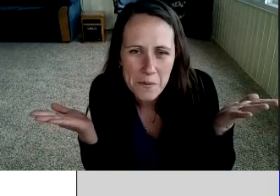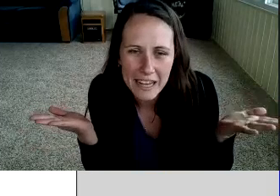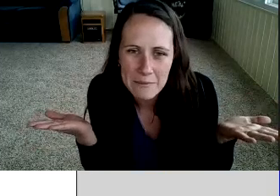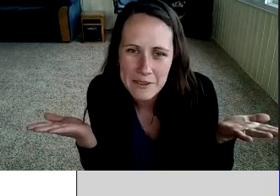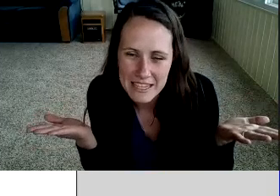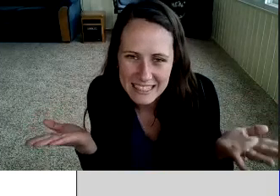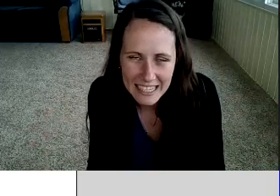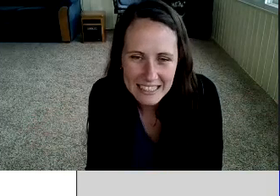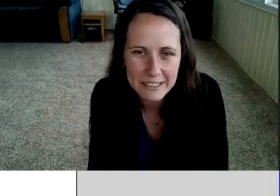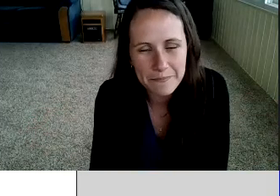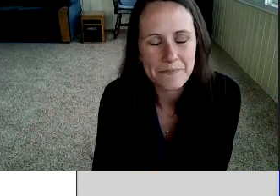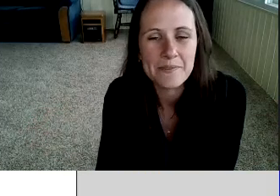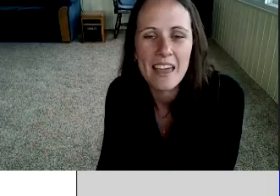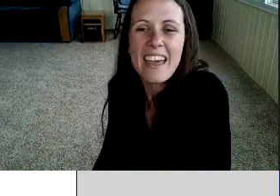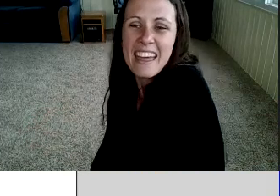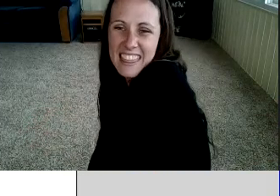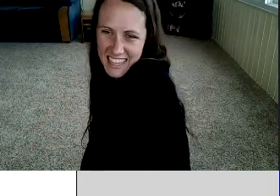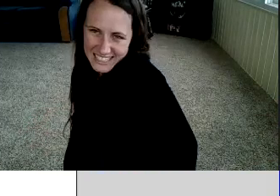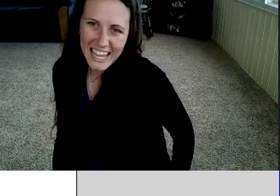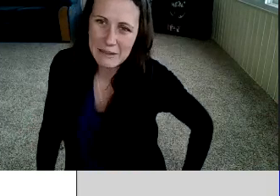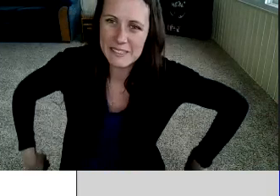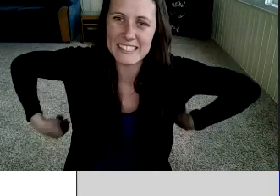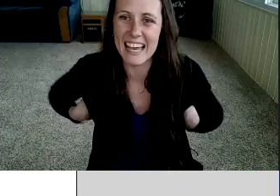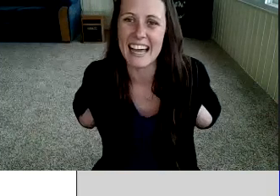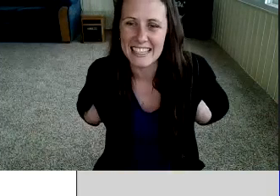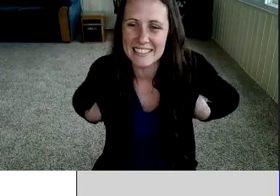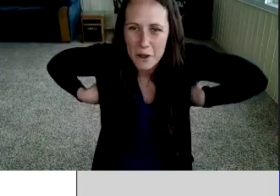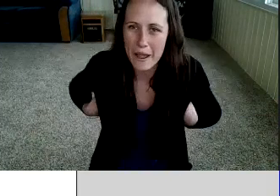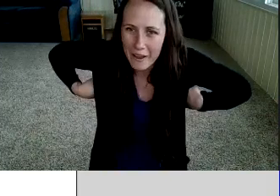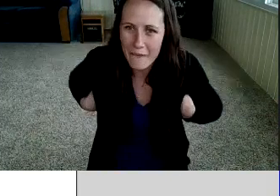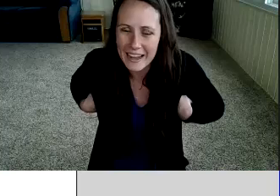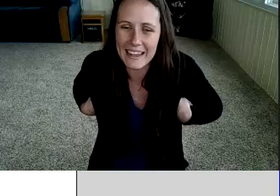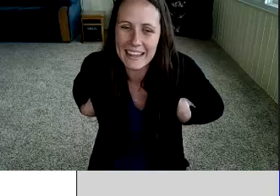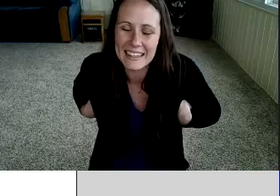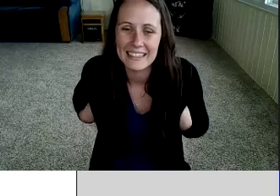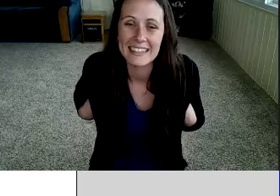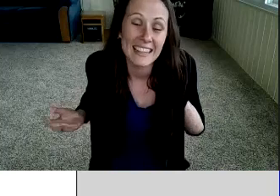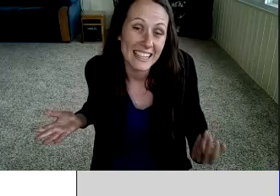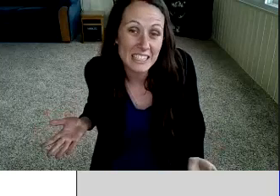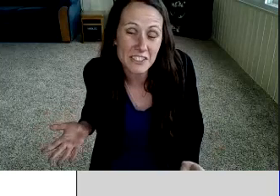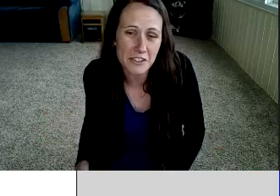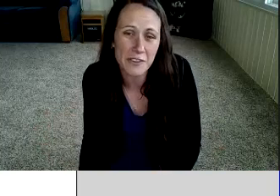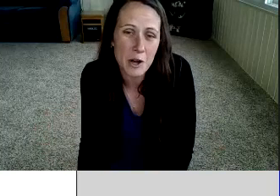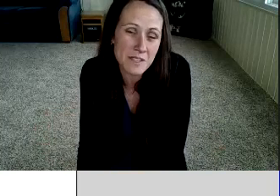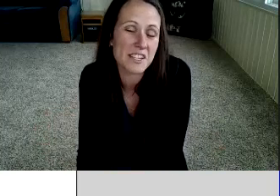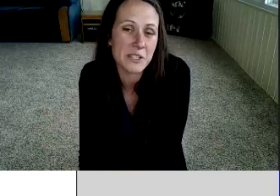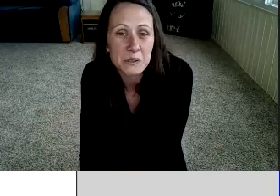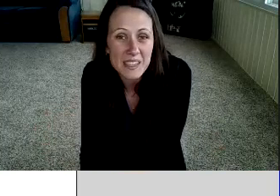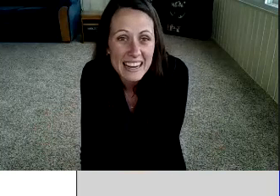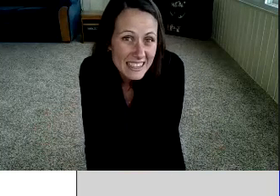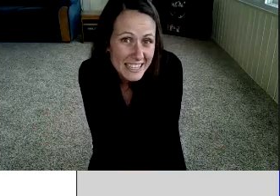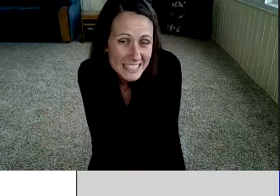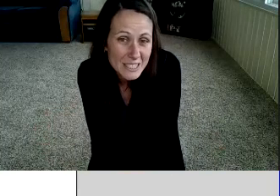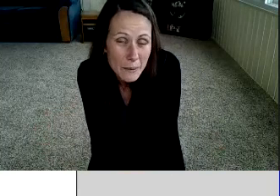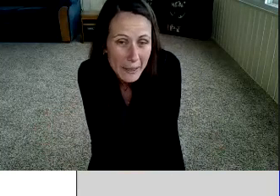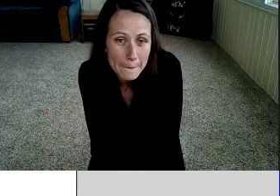Anybody know what animal this is? This animal says, quack, quack. It lives on a farm too,